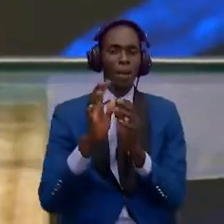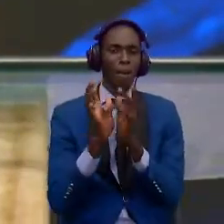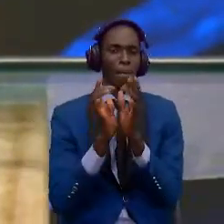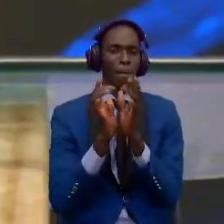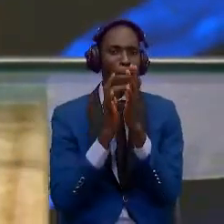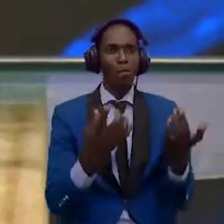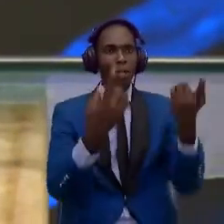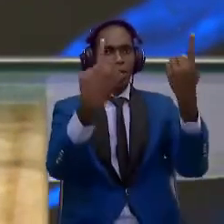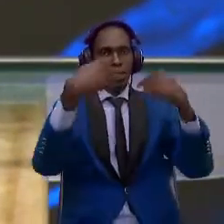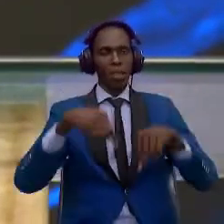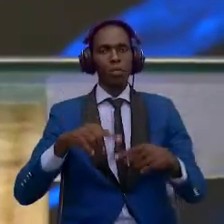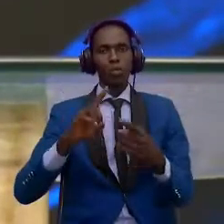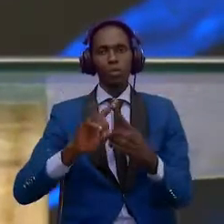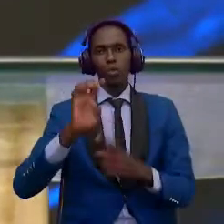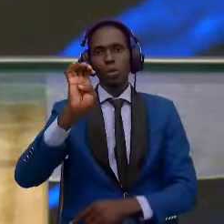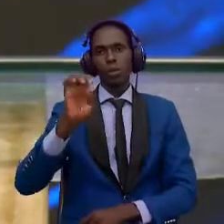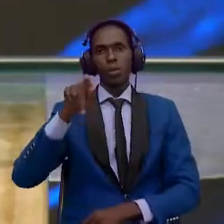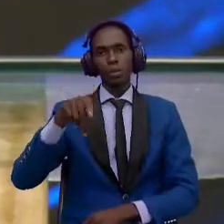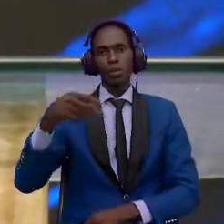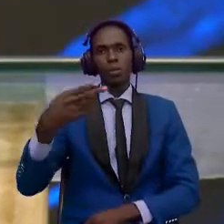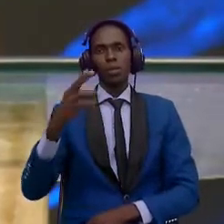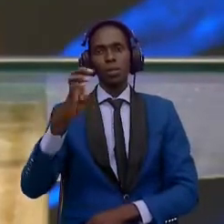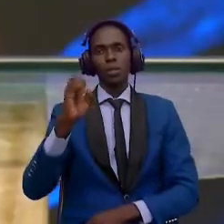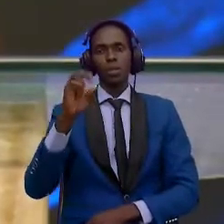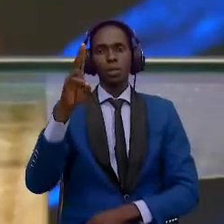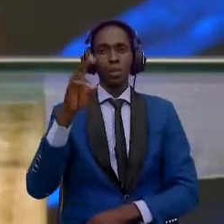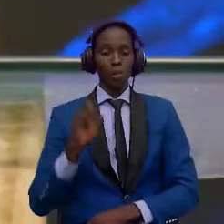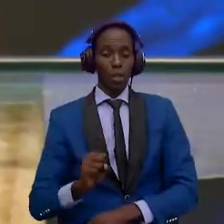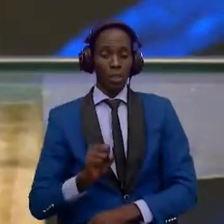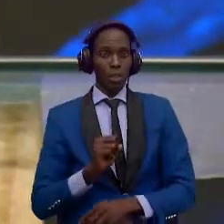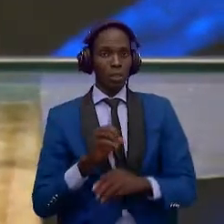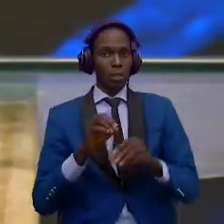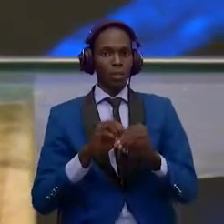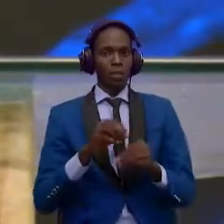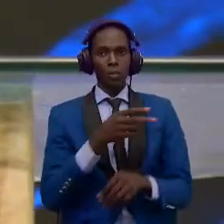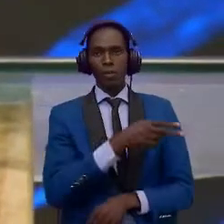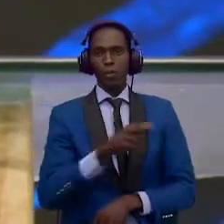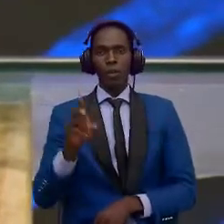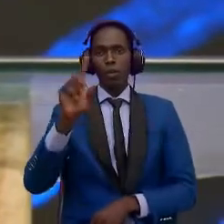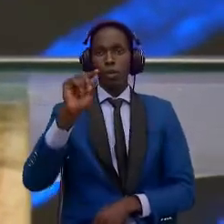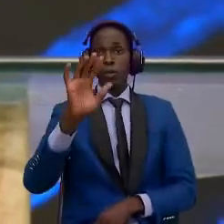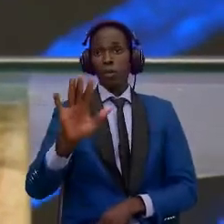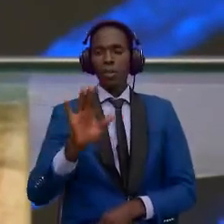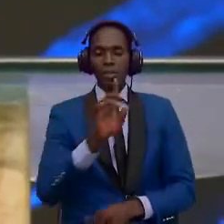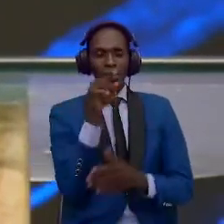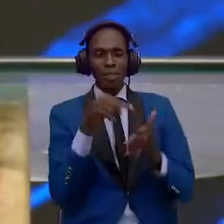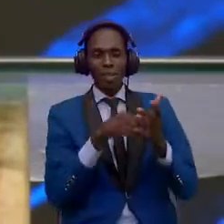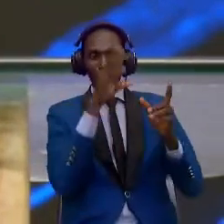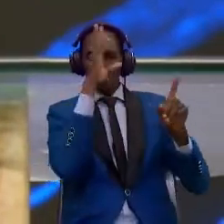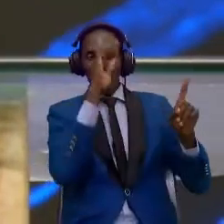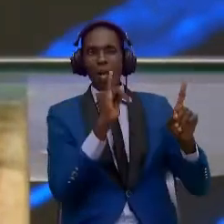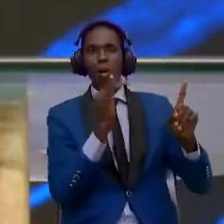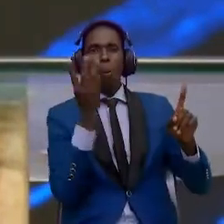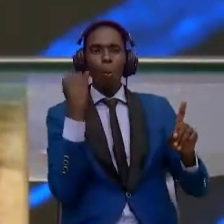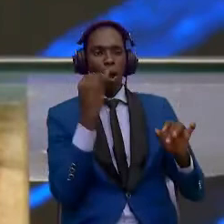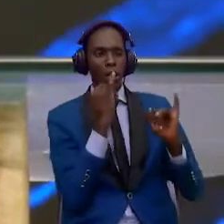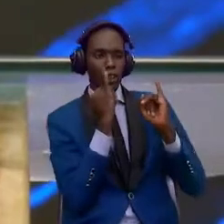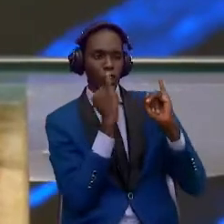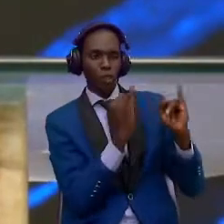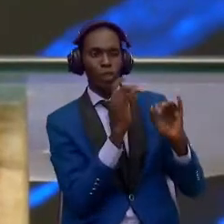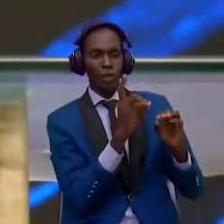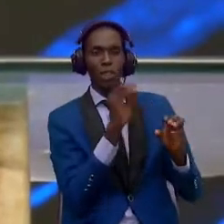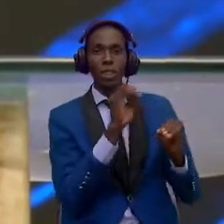Ephesus. Look at verse 25. This man was instructed in the way of the Lord,